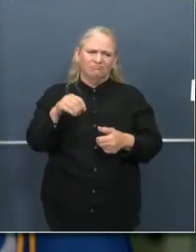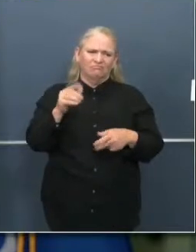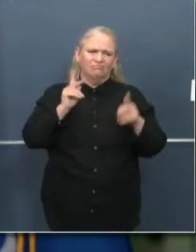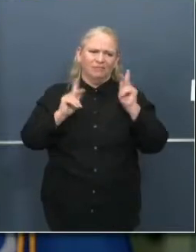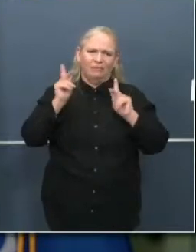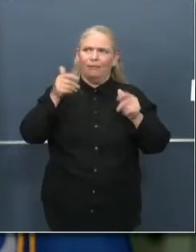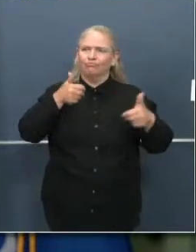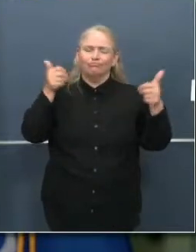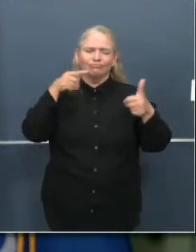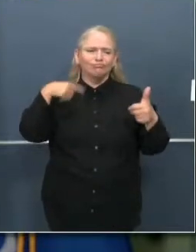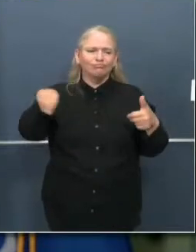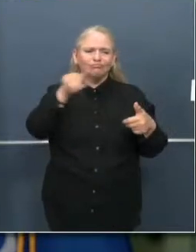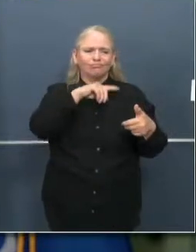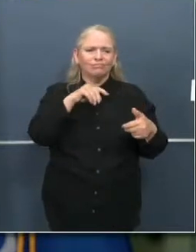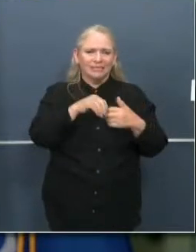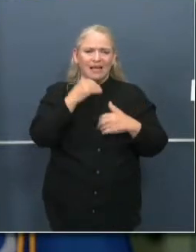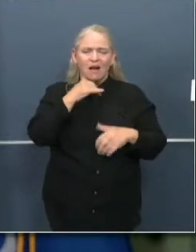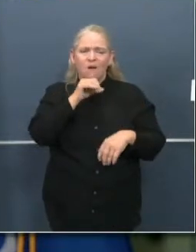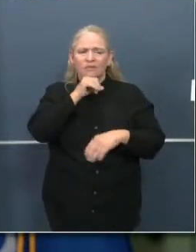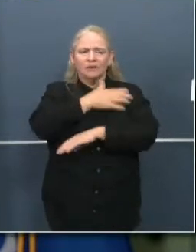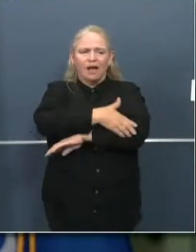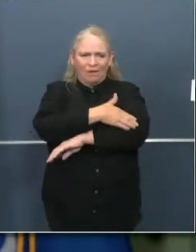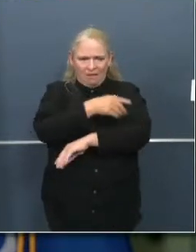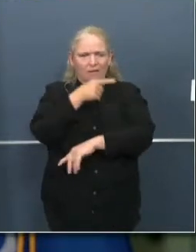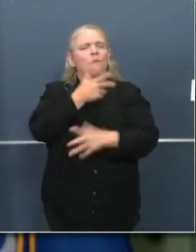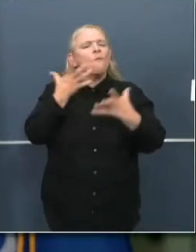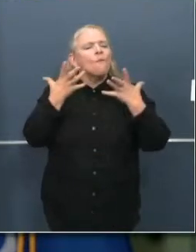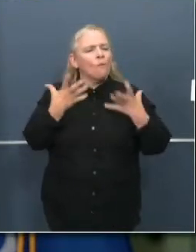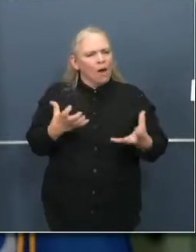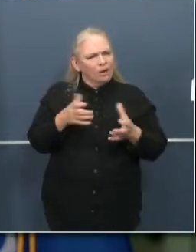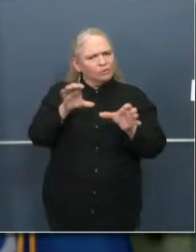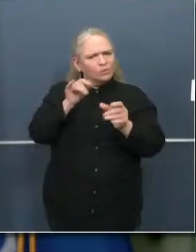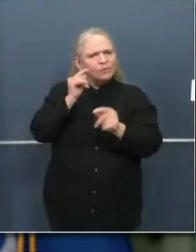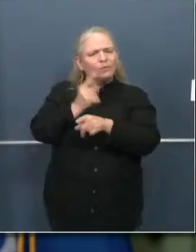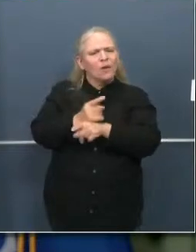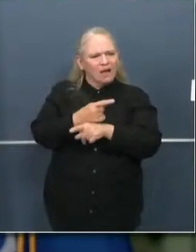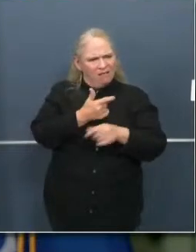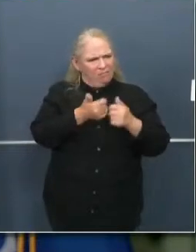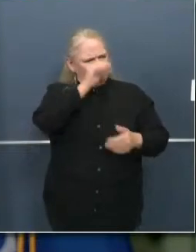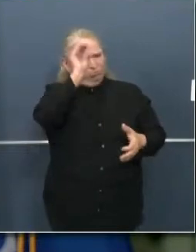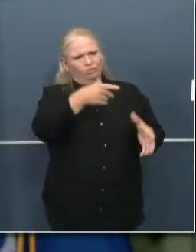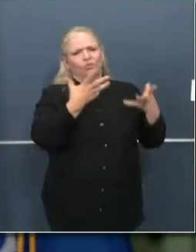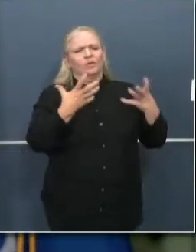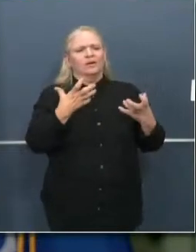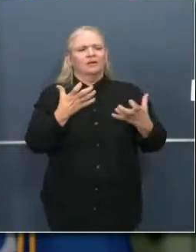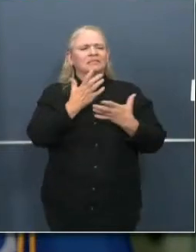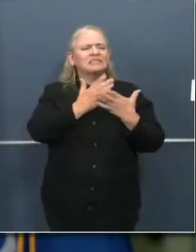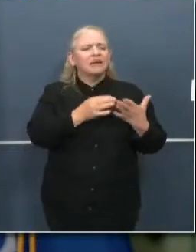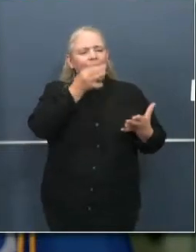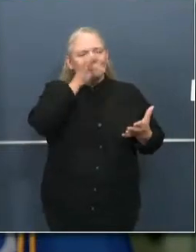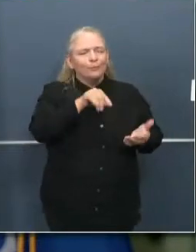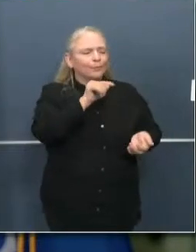them, or we'll work through whatever the problems are. Joy Benedict, KCBS.